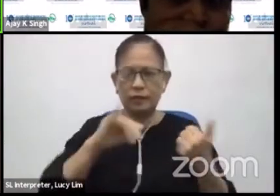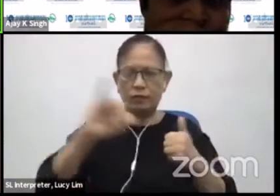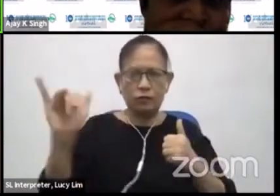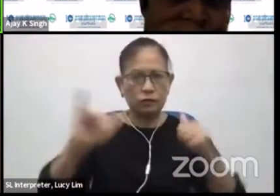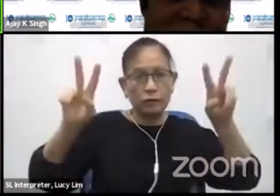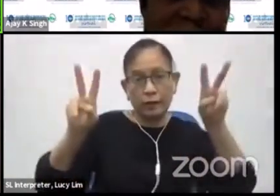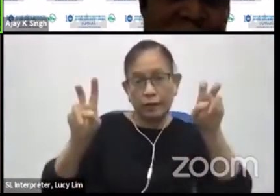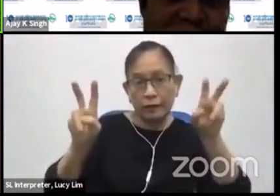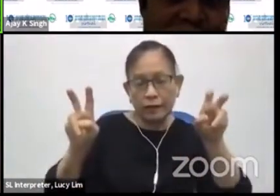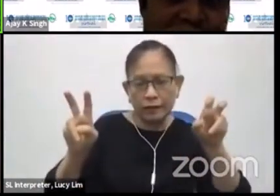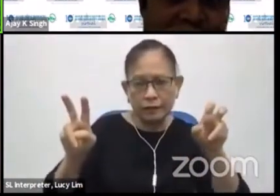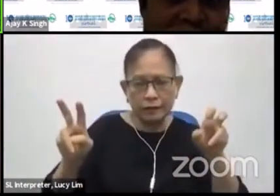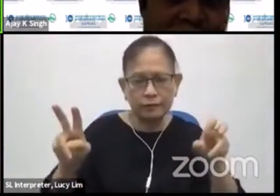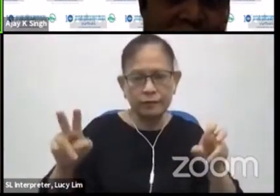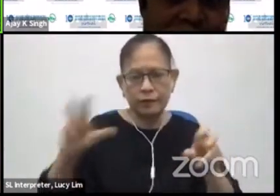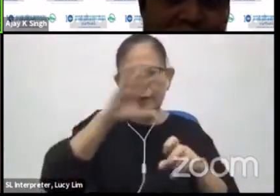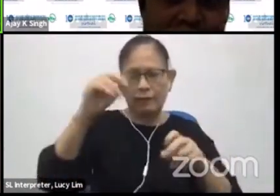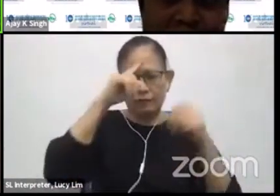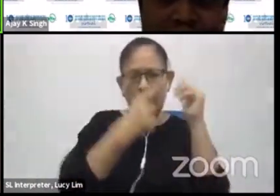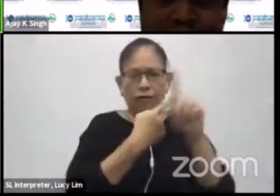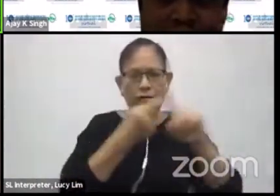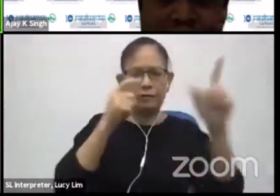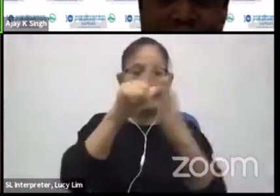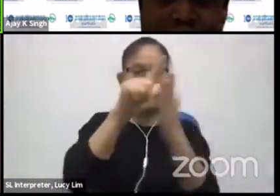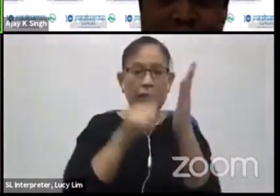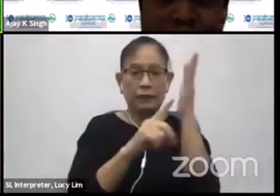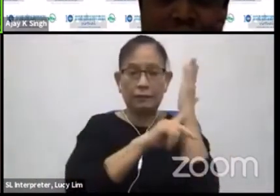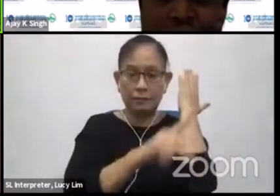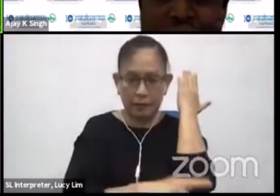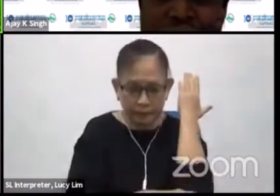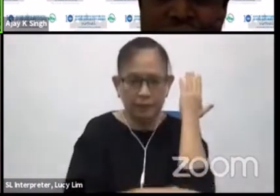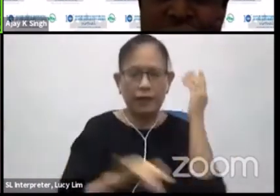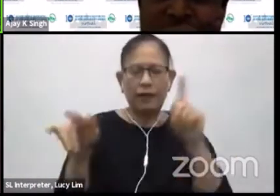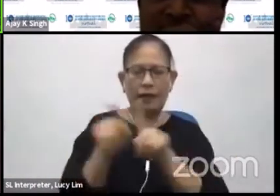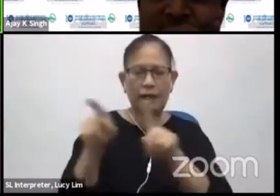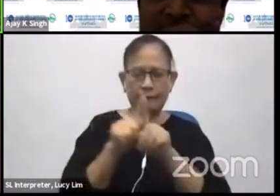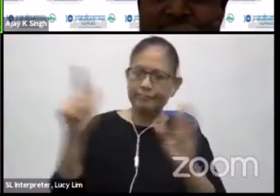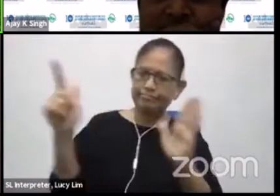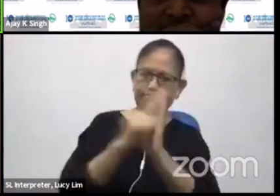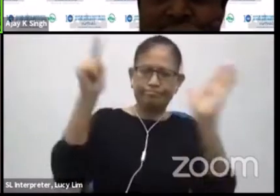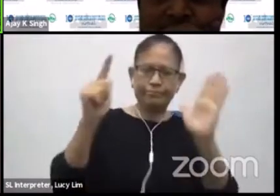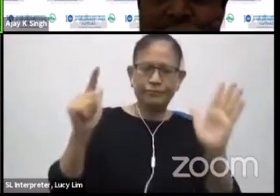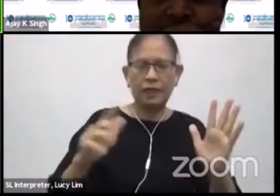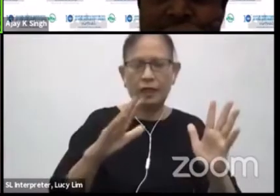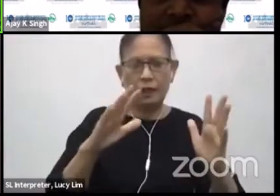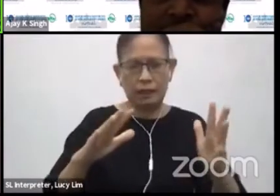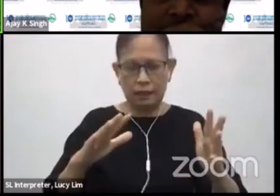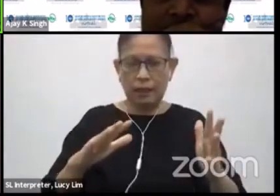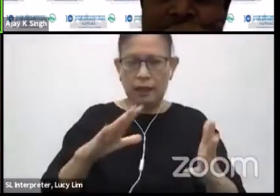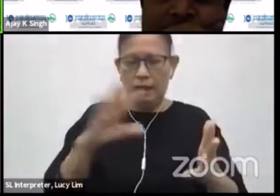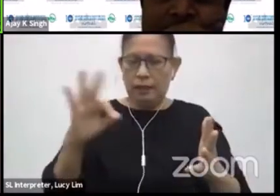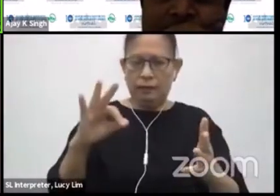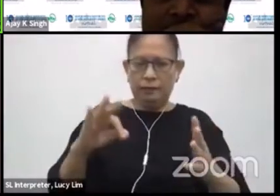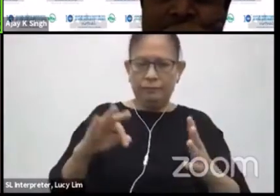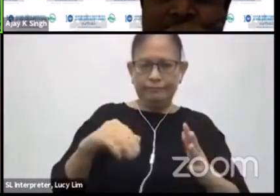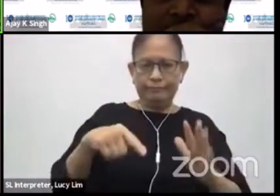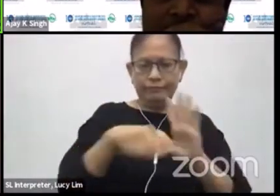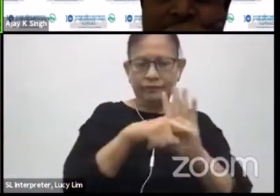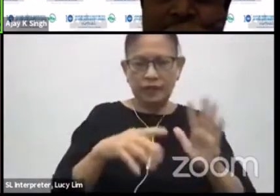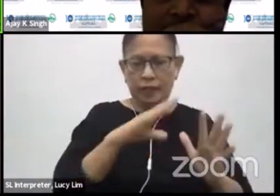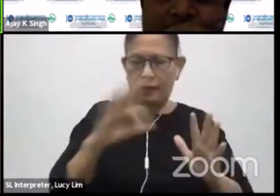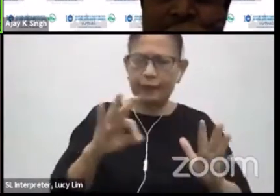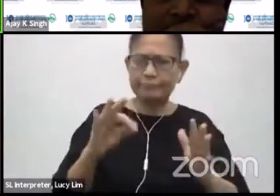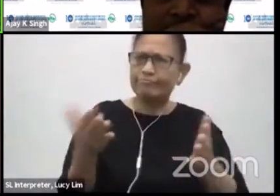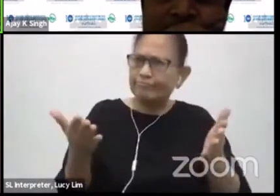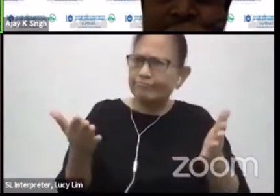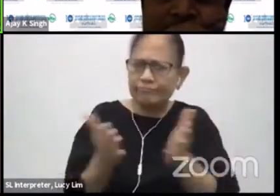legal recognition by the parliament as an offense. And that is very important. Again, there is an urgent call for the